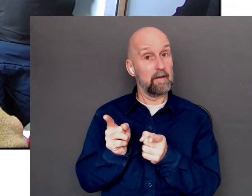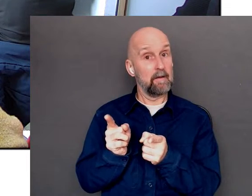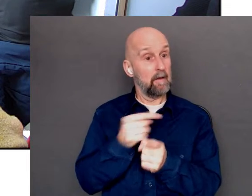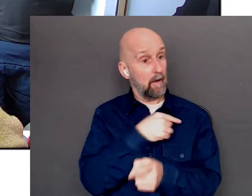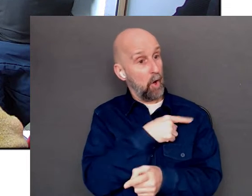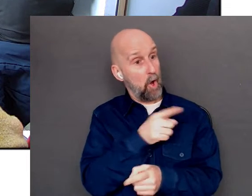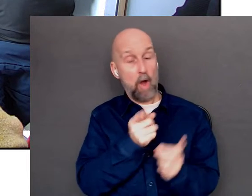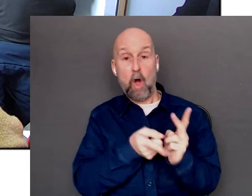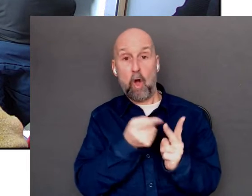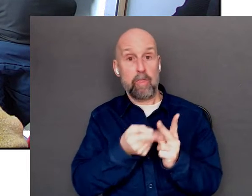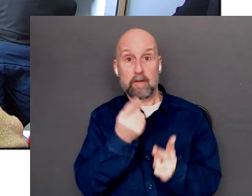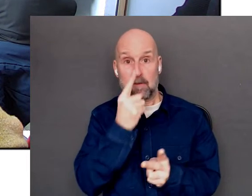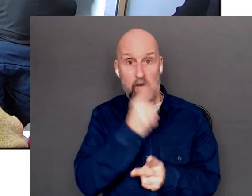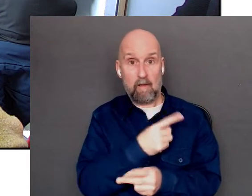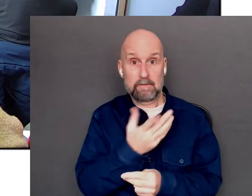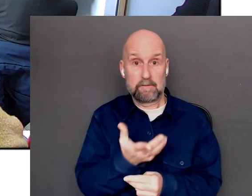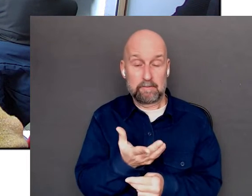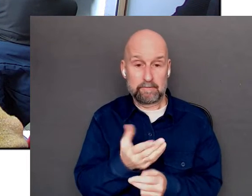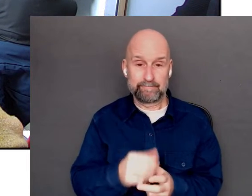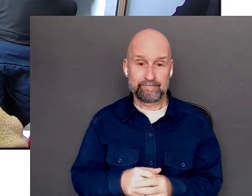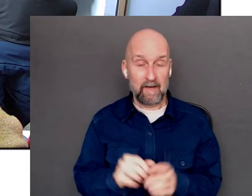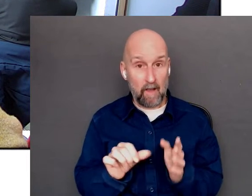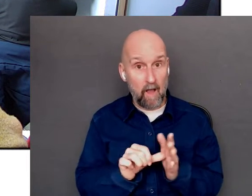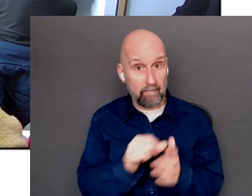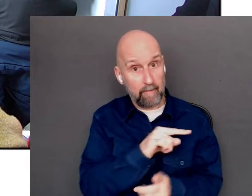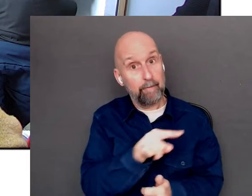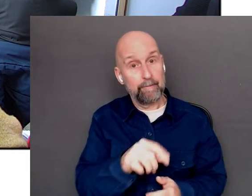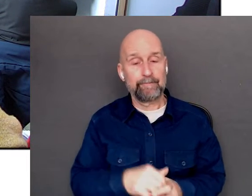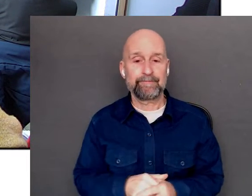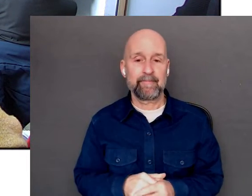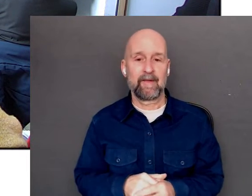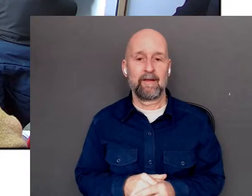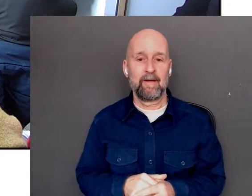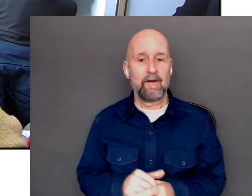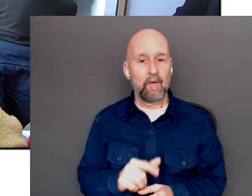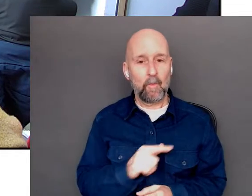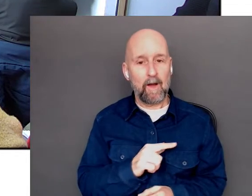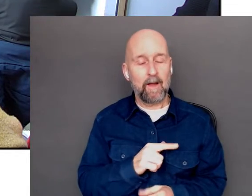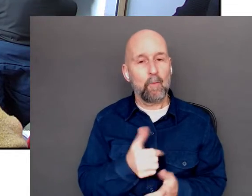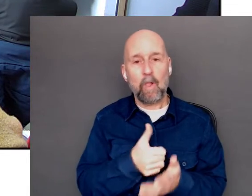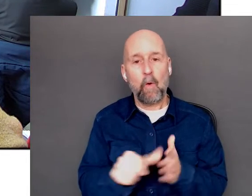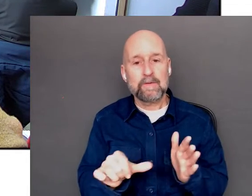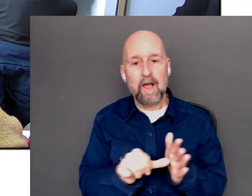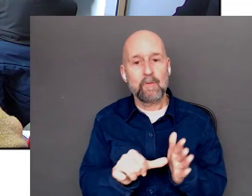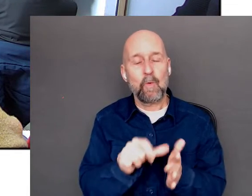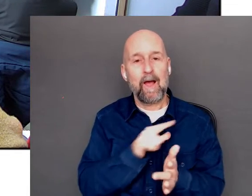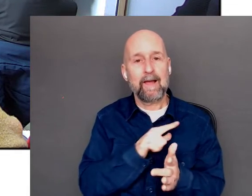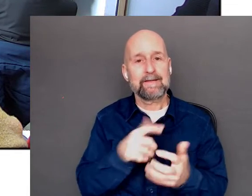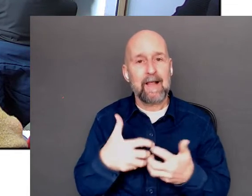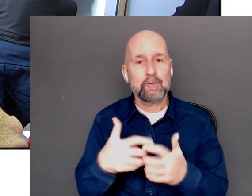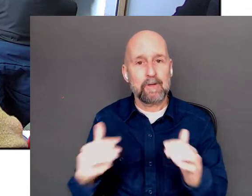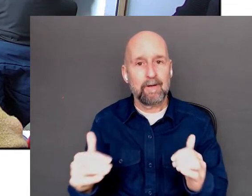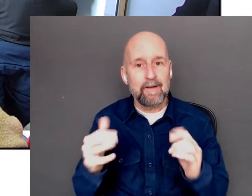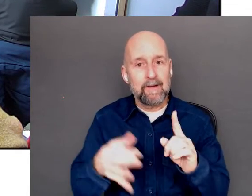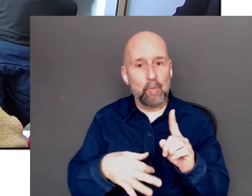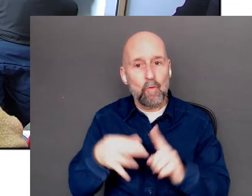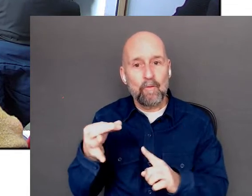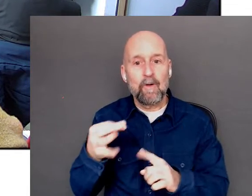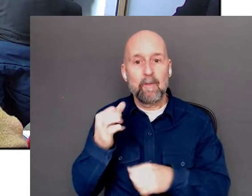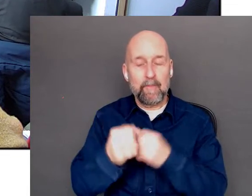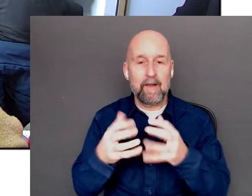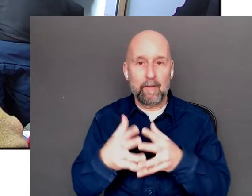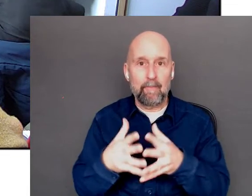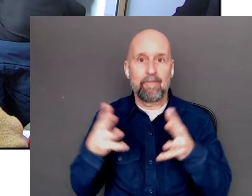and it's still hard. Like, so I think it's going to be always hard because as technology gets better, everything gets more expensive.